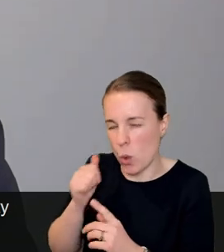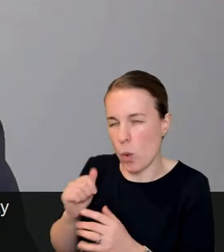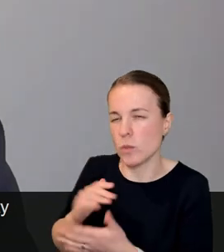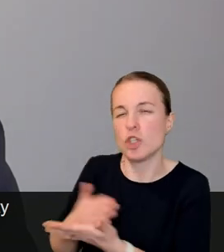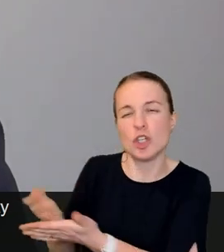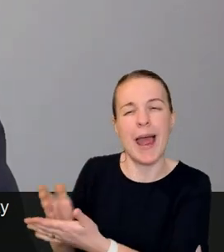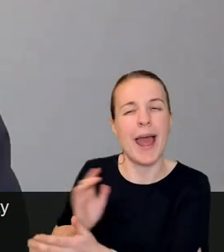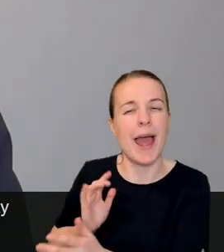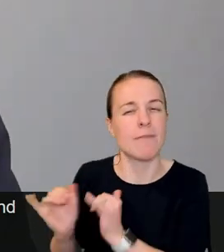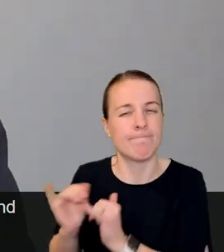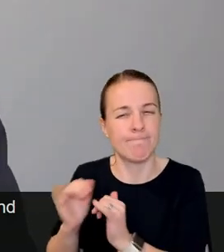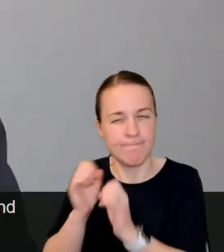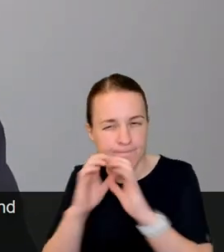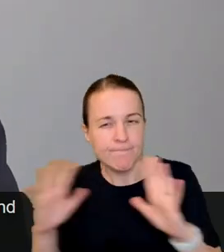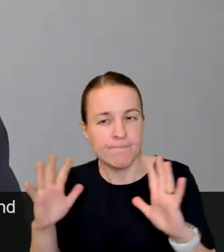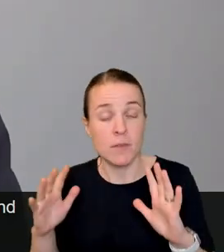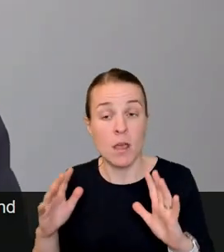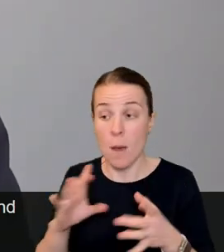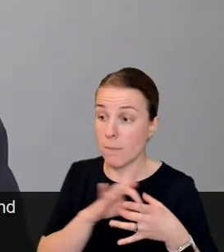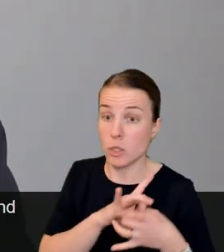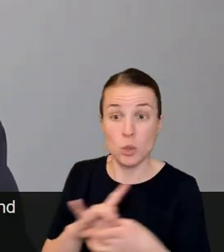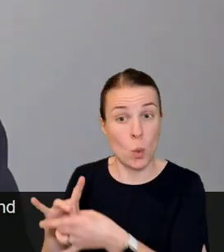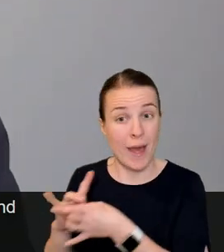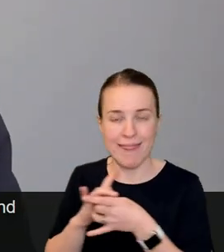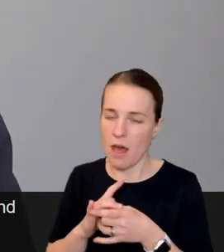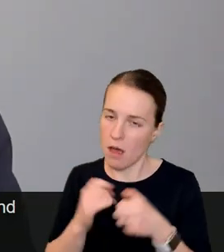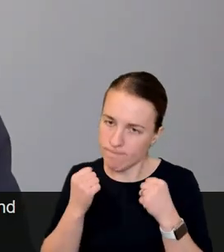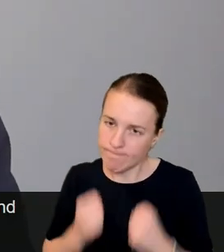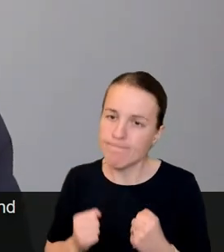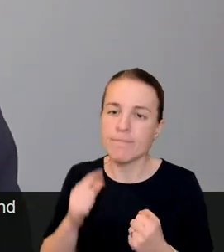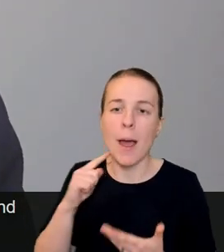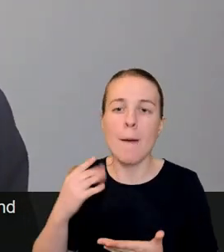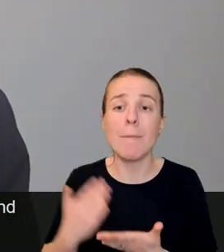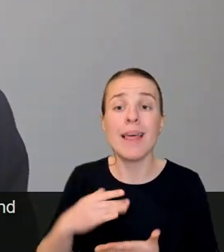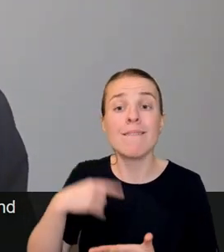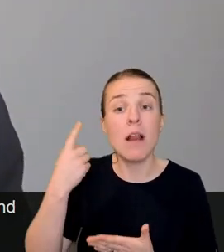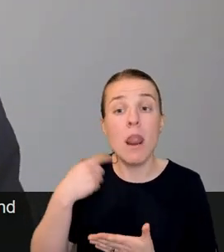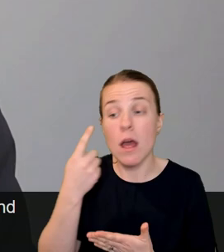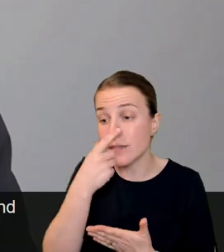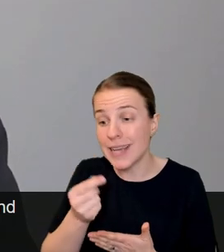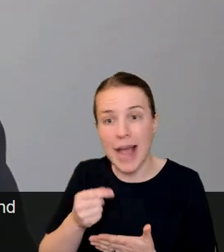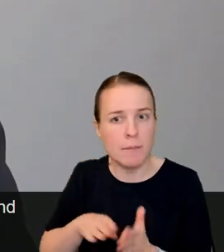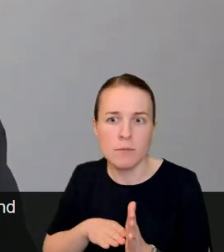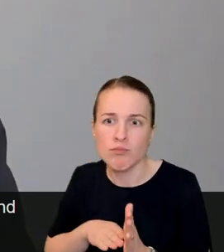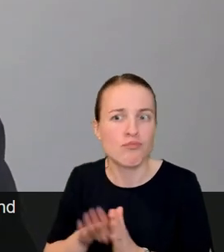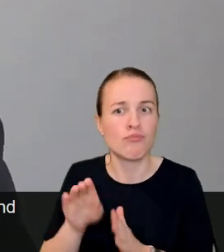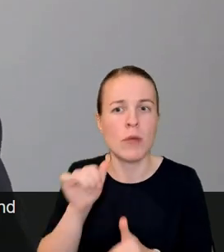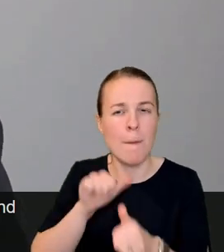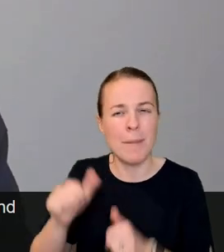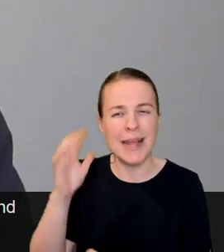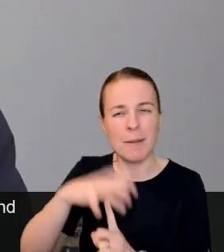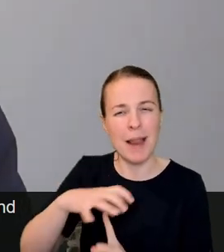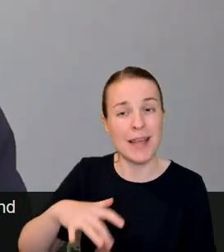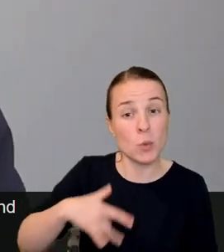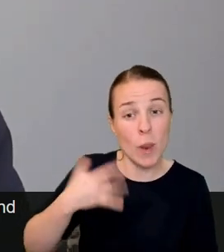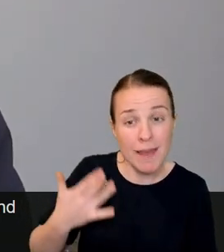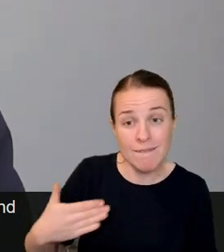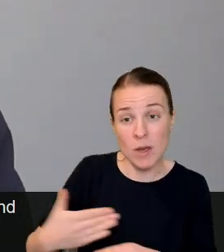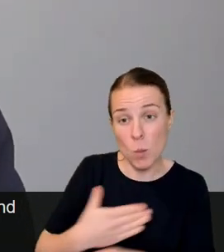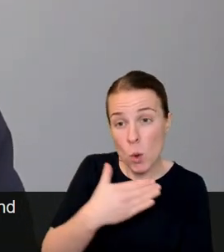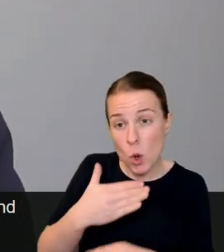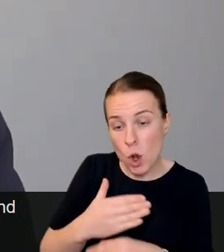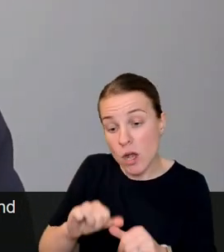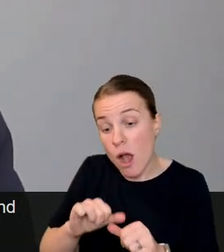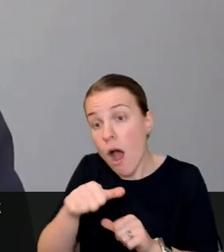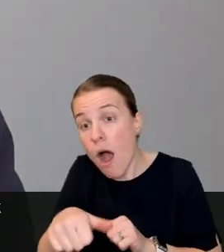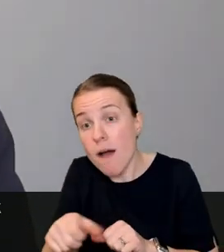I firmly believe we can ensure that London is an even better place to live and work after the pandemic